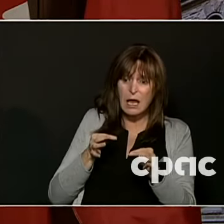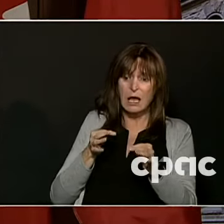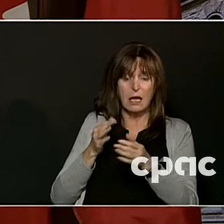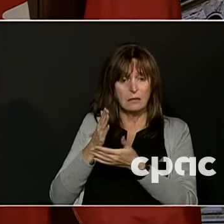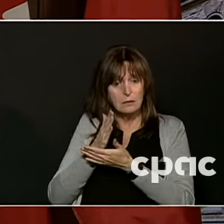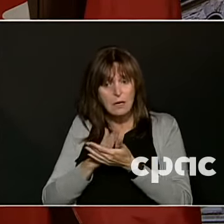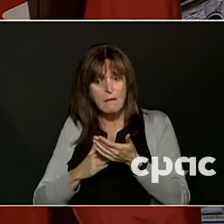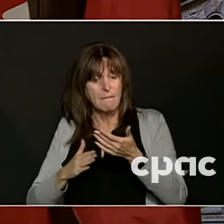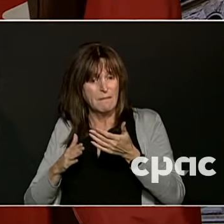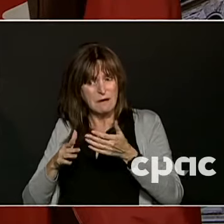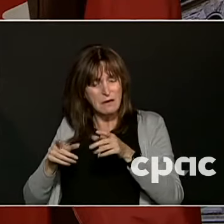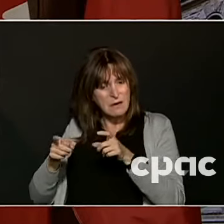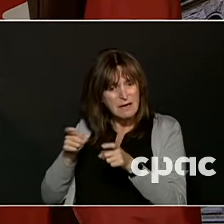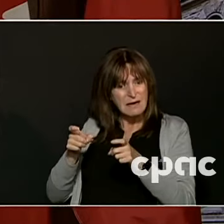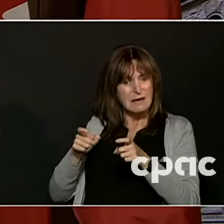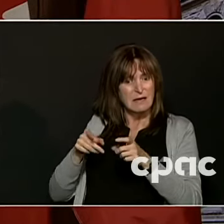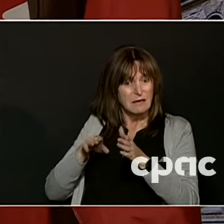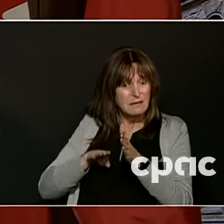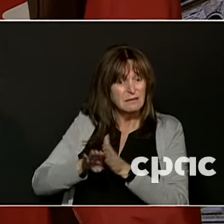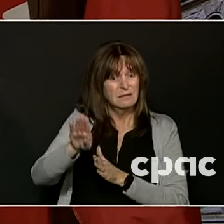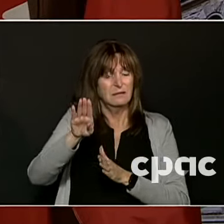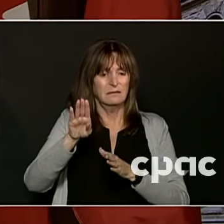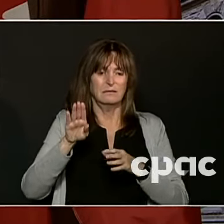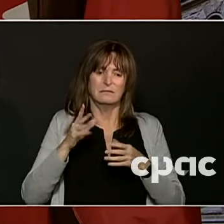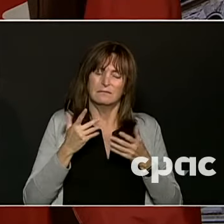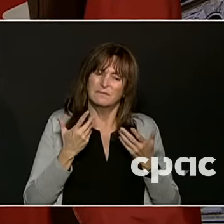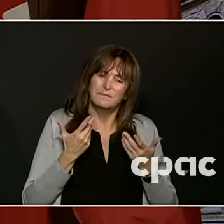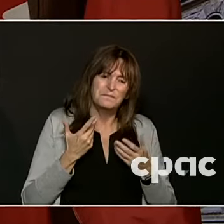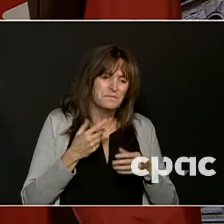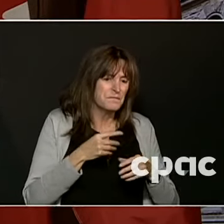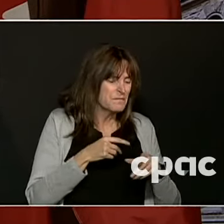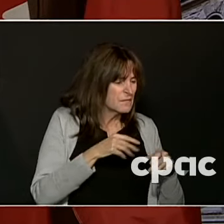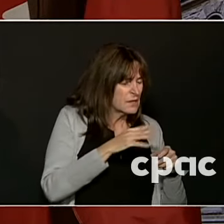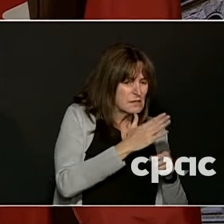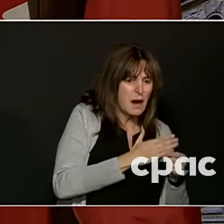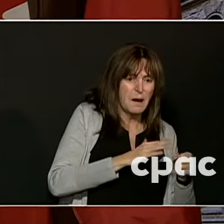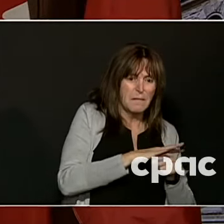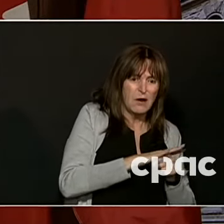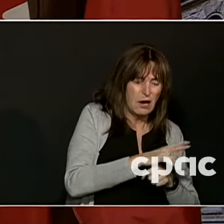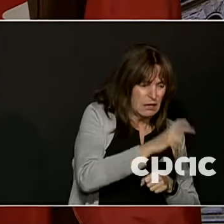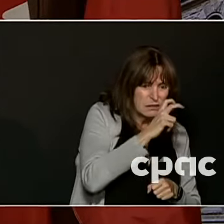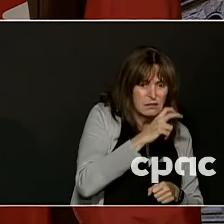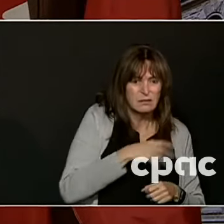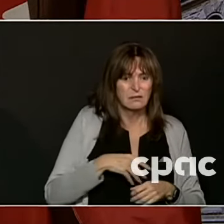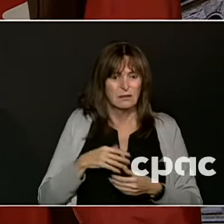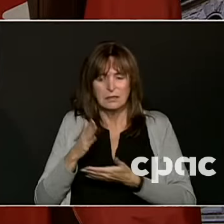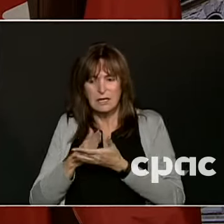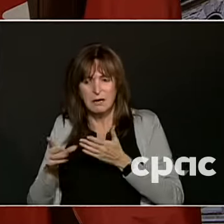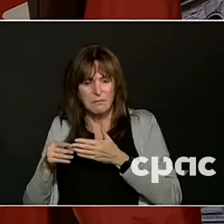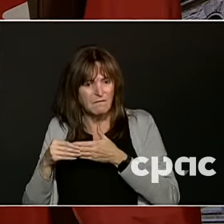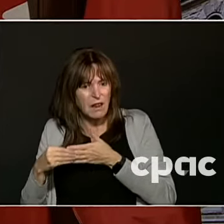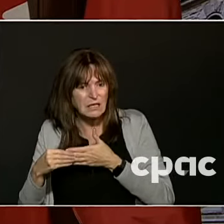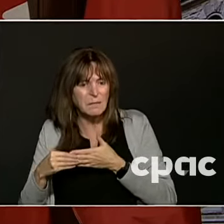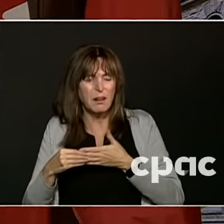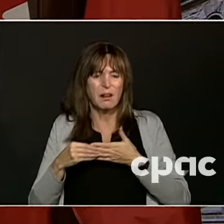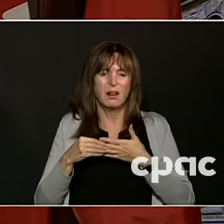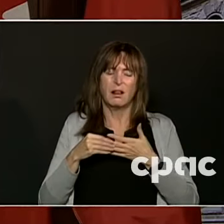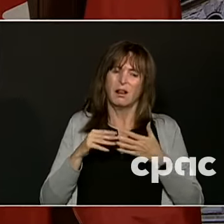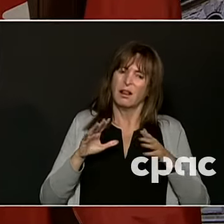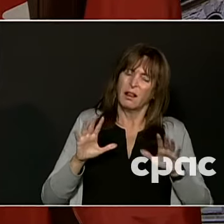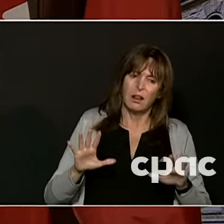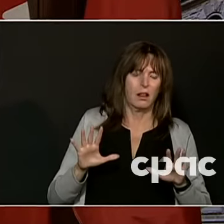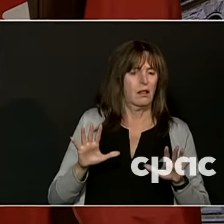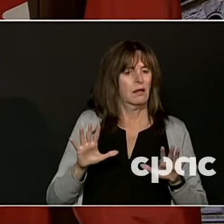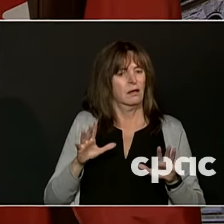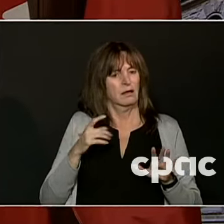of themselves in these jurisdictions. I should note that our modeling does not take into account the most recent set of restrictions that were announced in